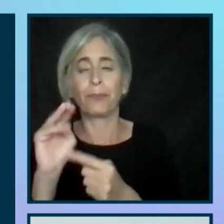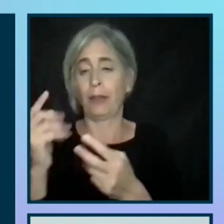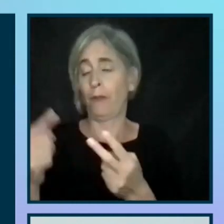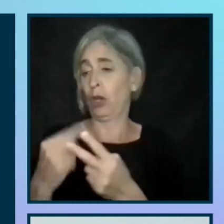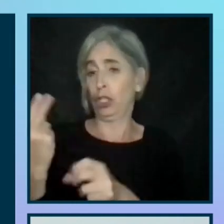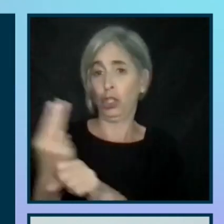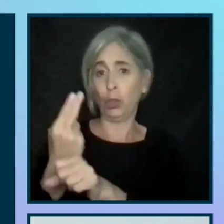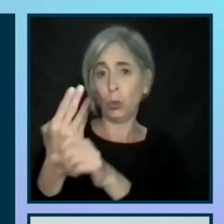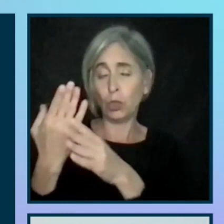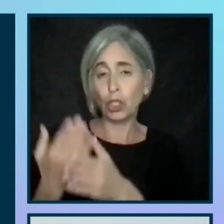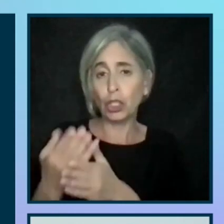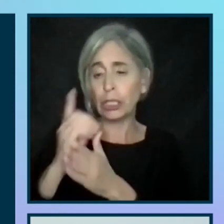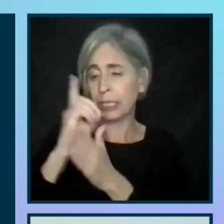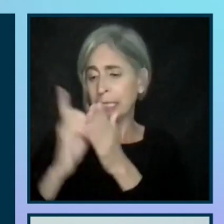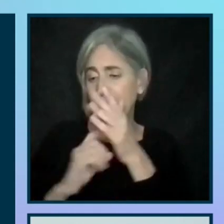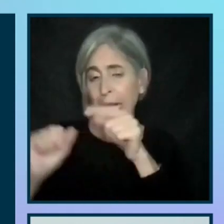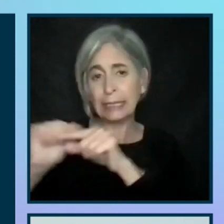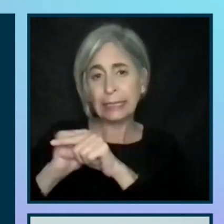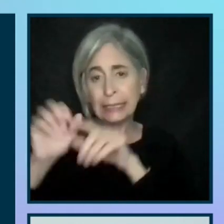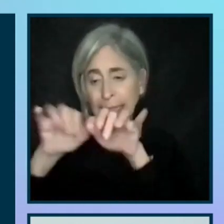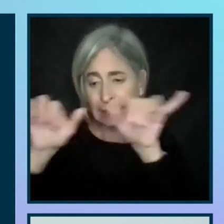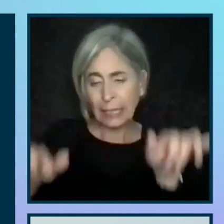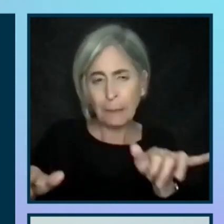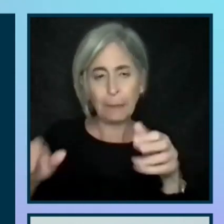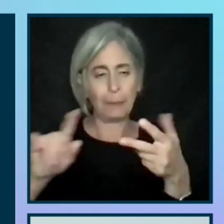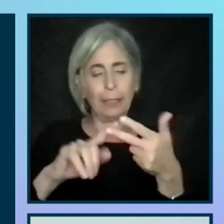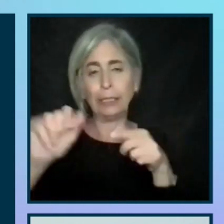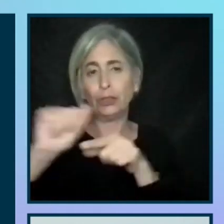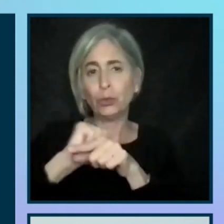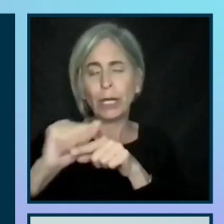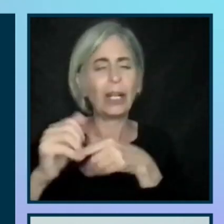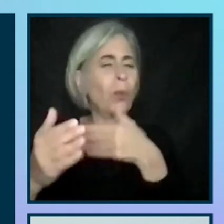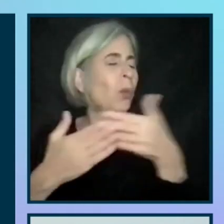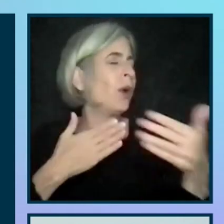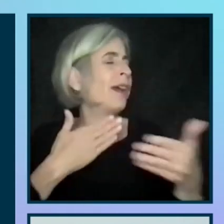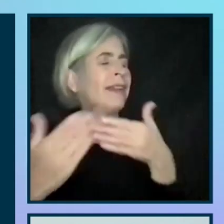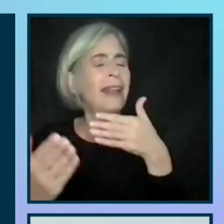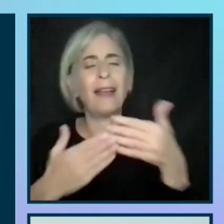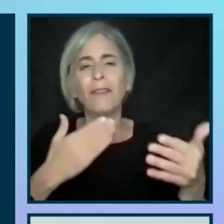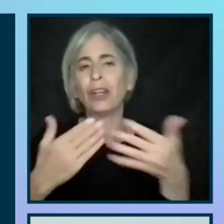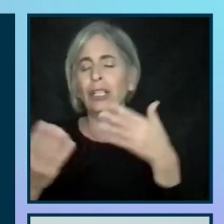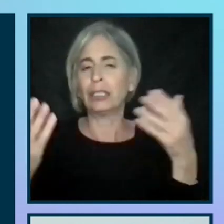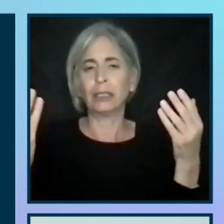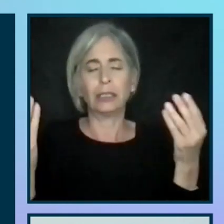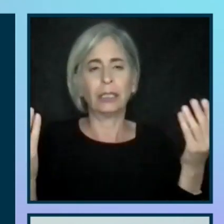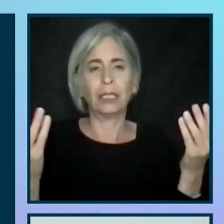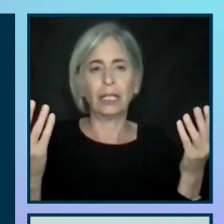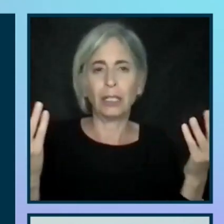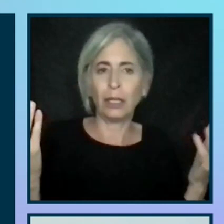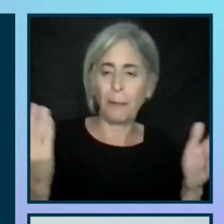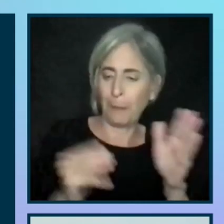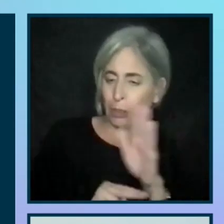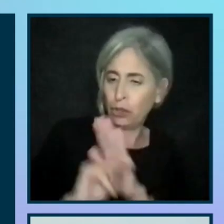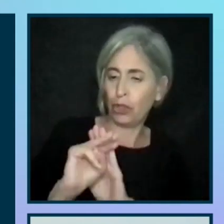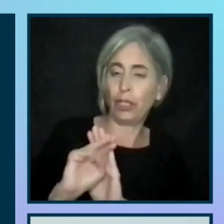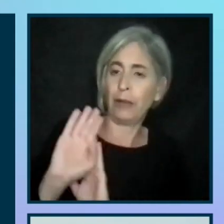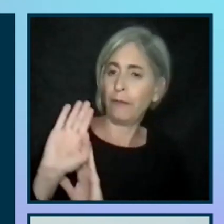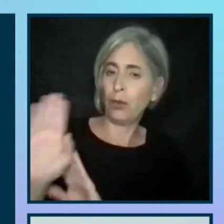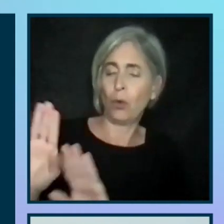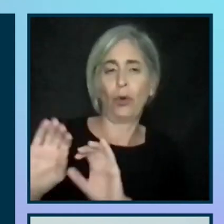say design system, training. So make sure whatever is appropriate given the maturity of your